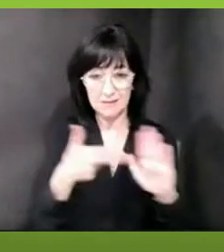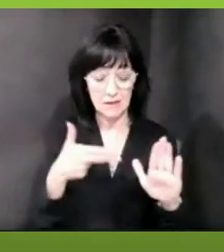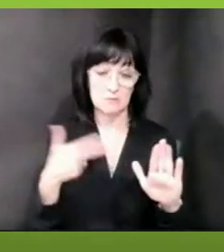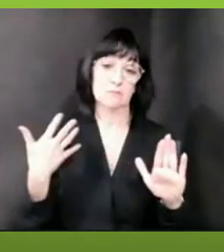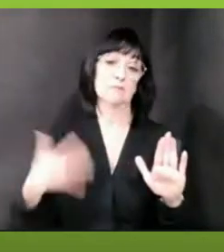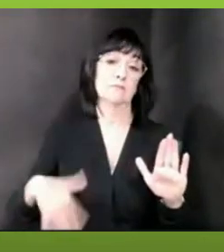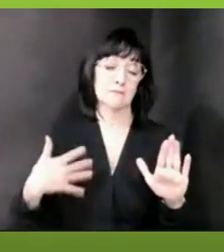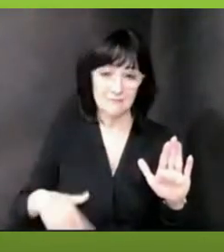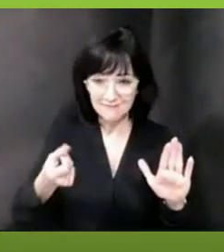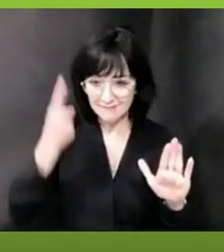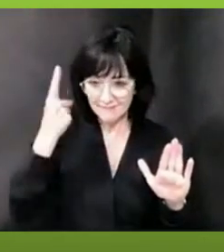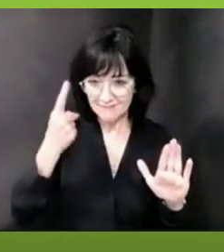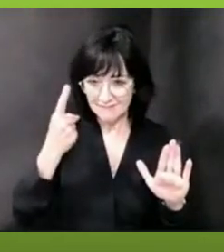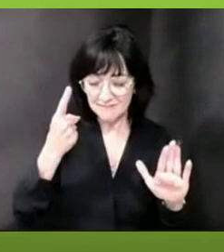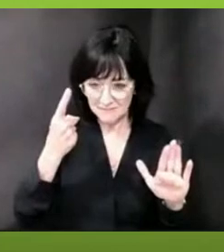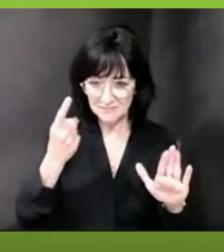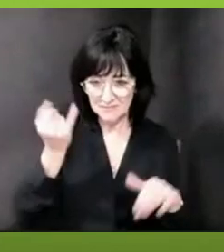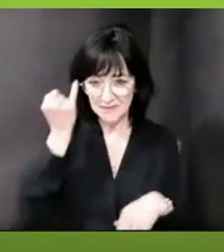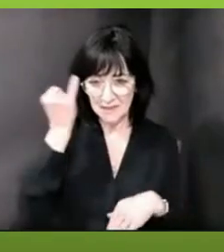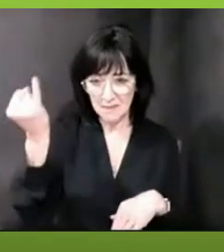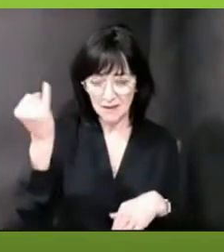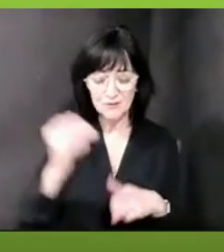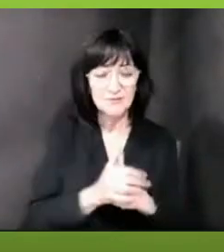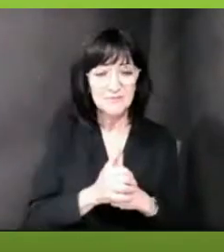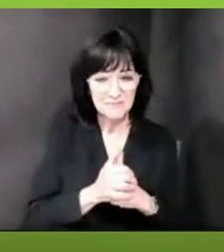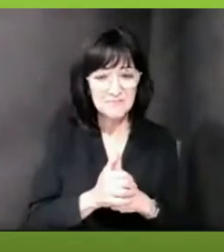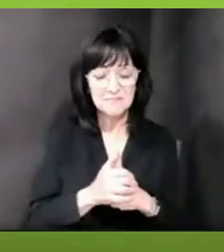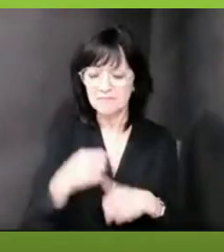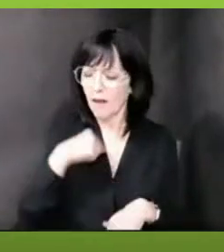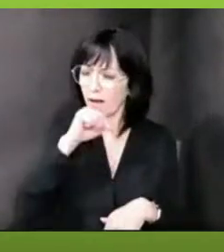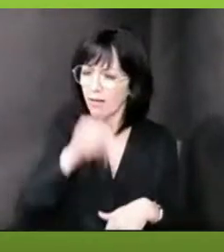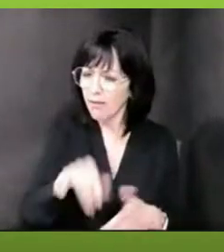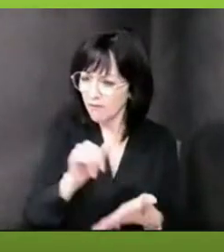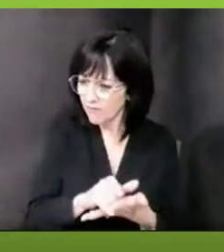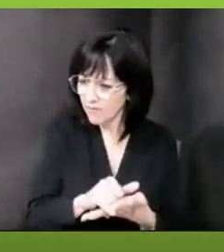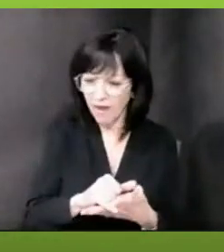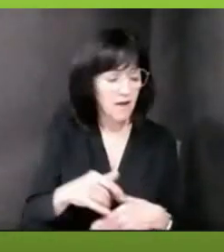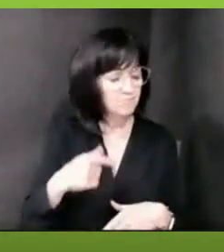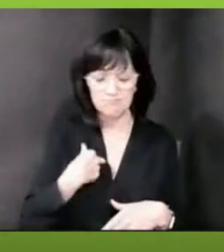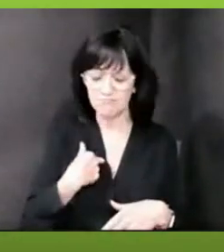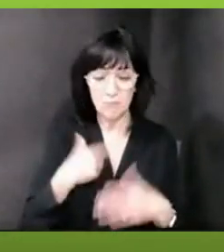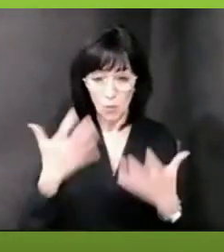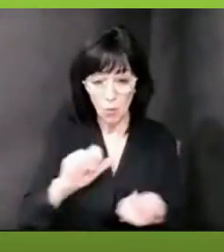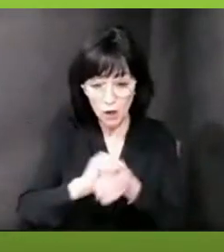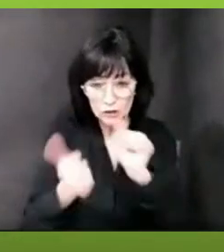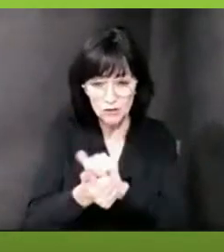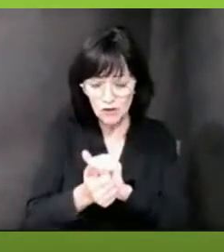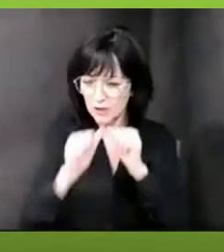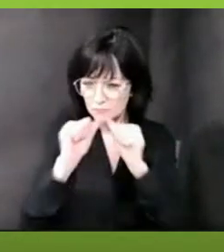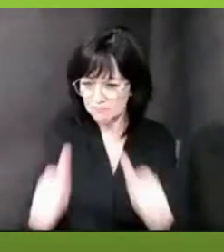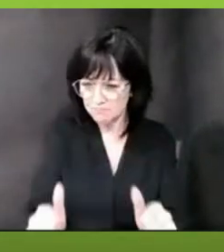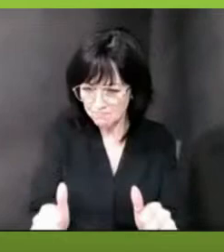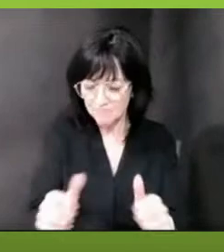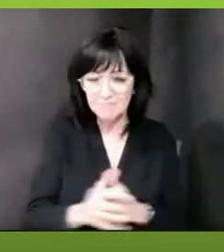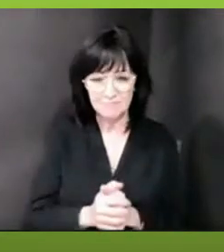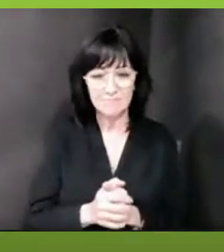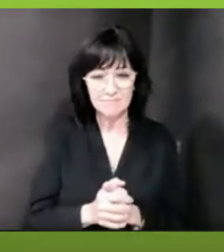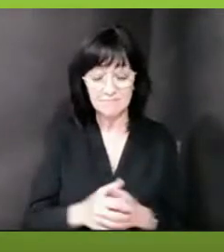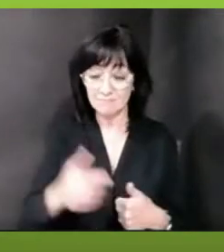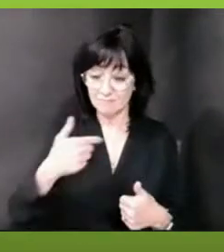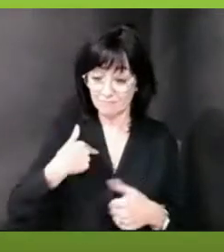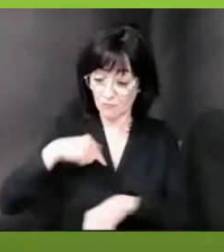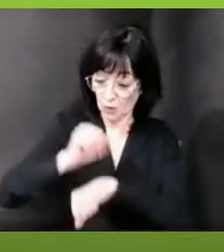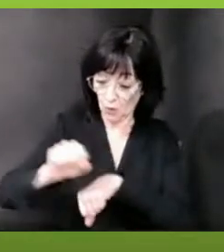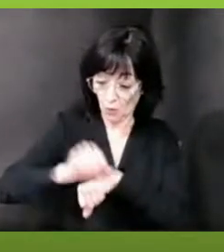mine. Love it. Wouldn't change it for the world. They are my reason for doing what I do. So I am the